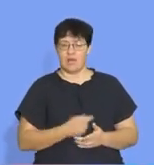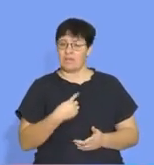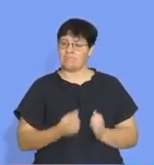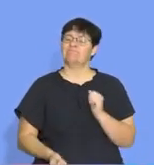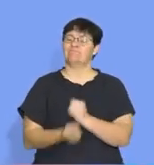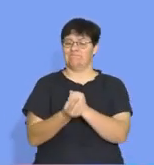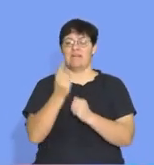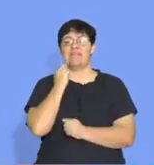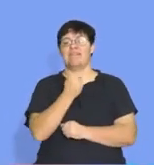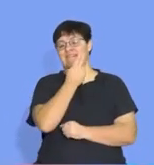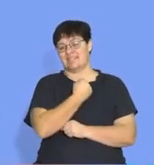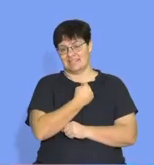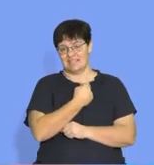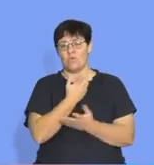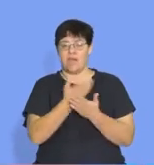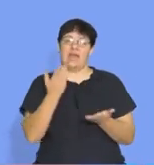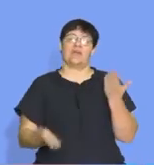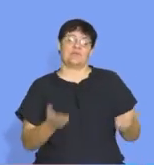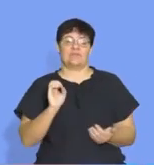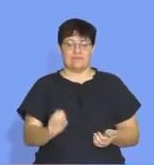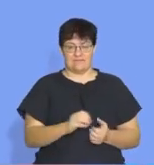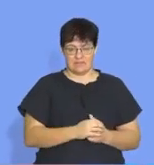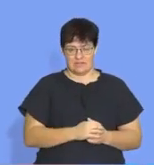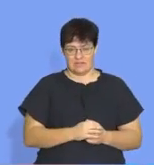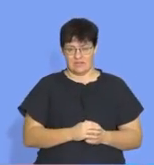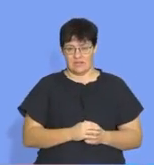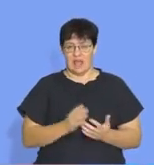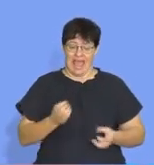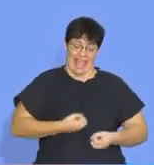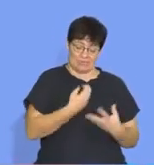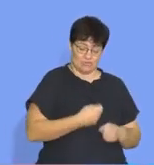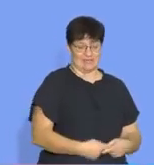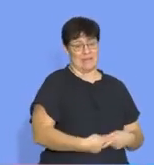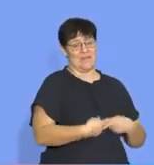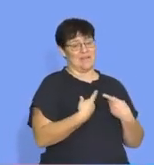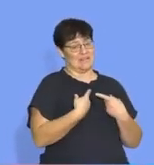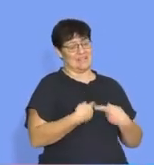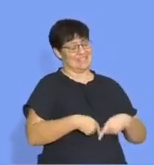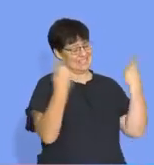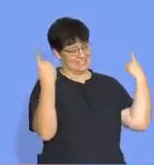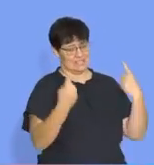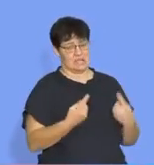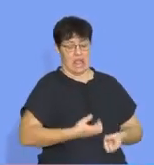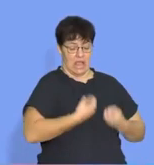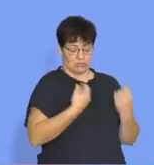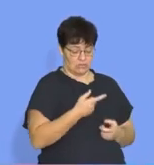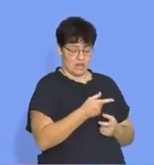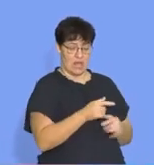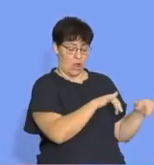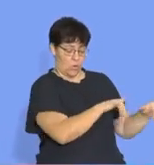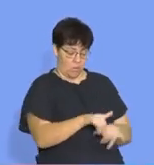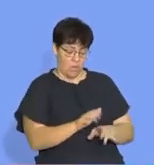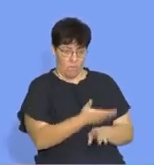here when we're dealing with an equation as opposed to an expression. An expression, if you take out a common factor, you